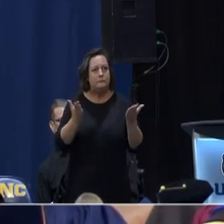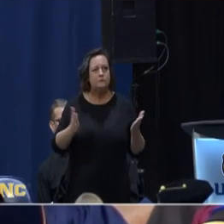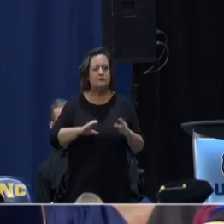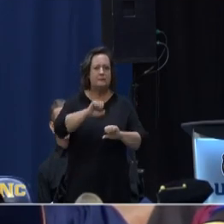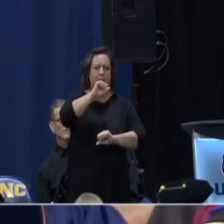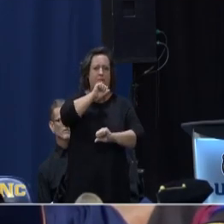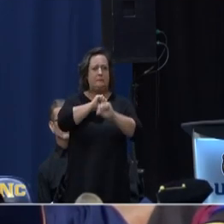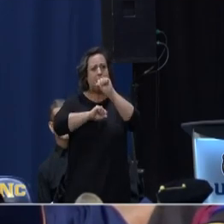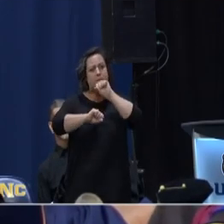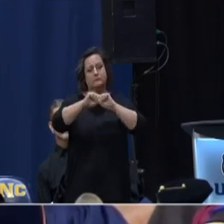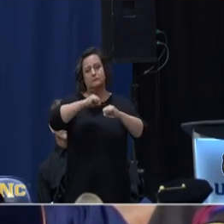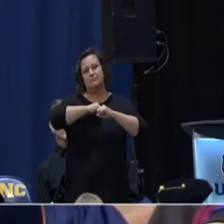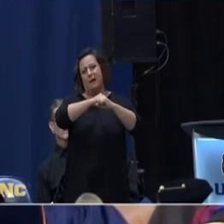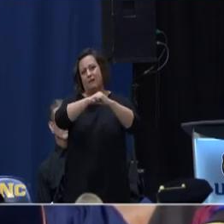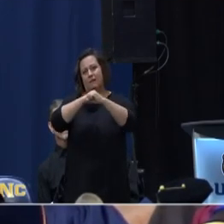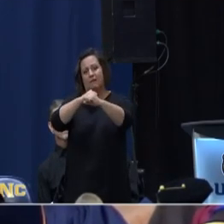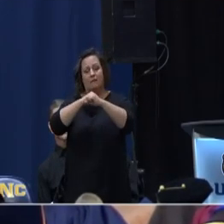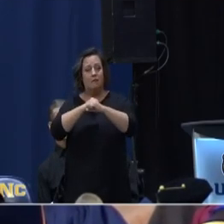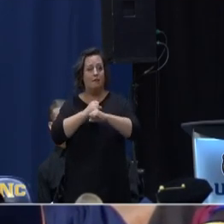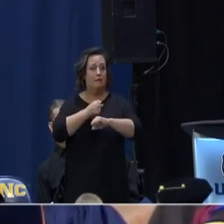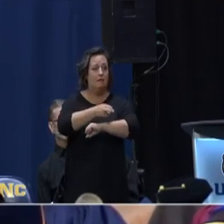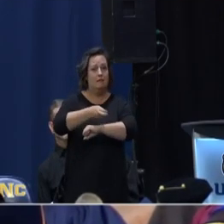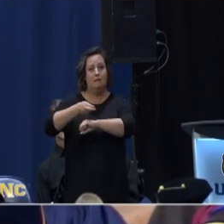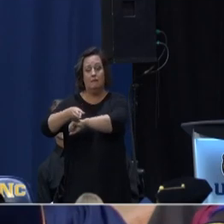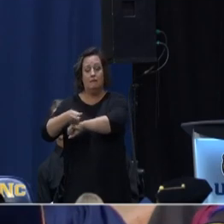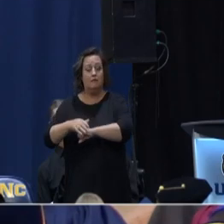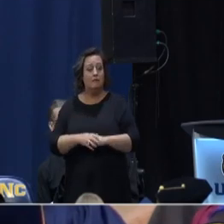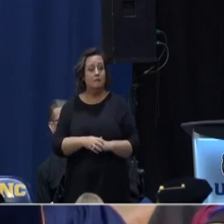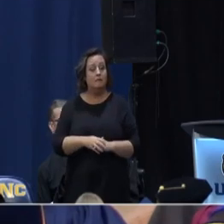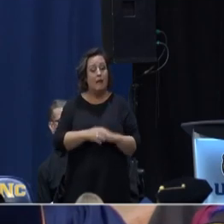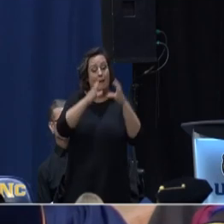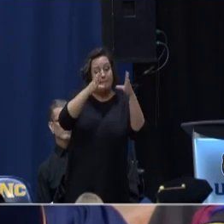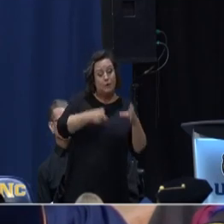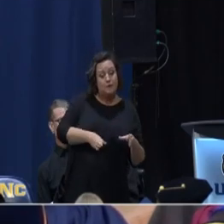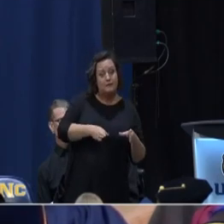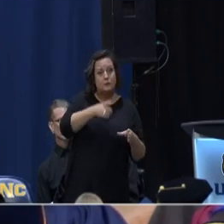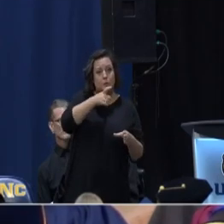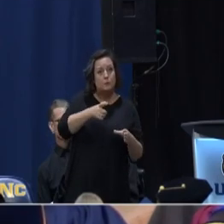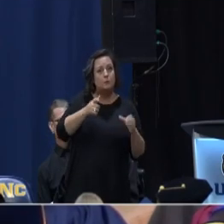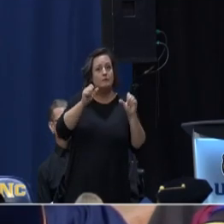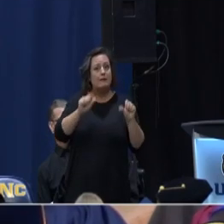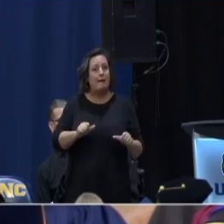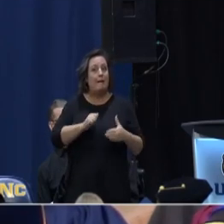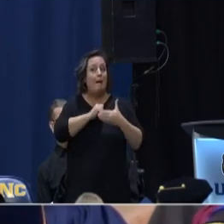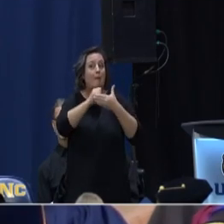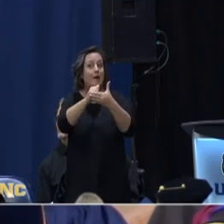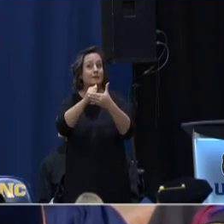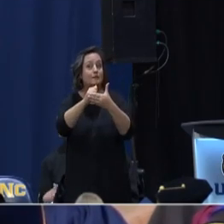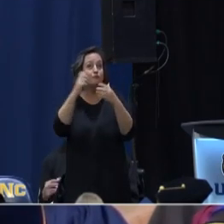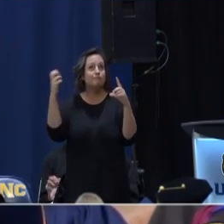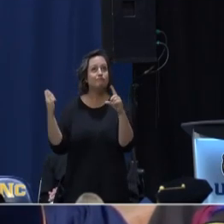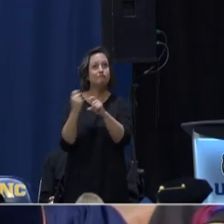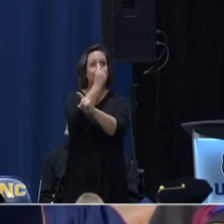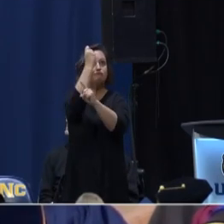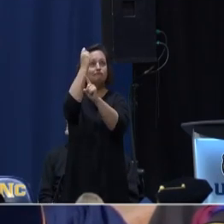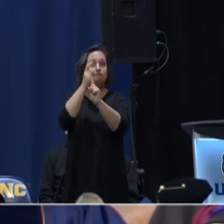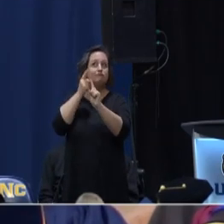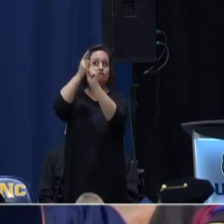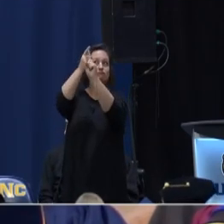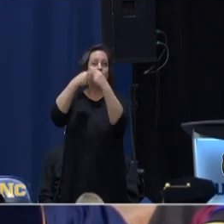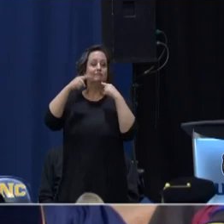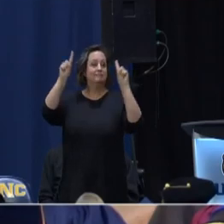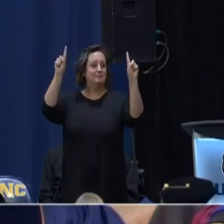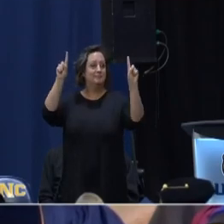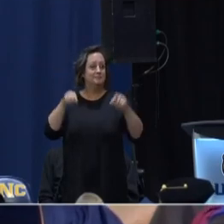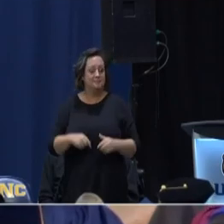impossible obstacles, and has had someone help us to catch hold of our dreams and succeed.